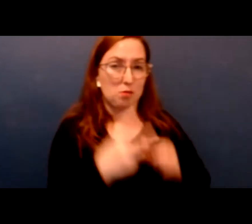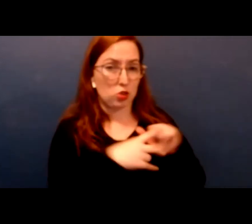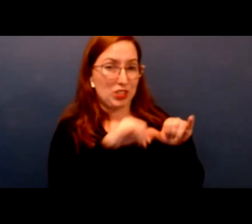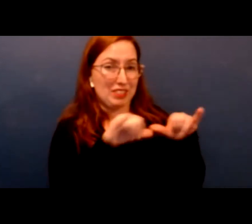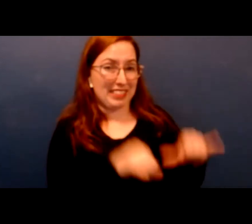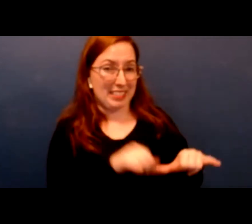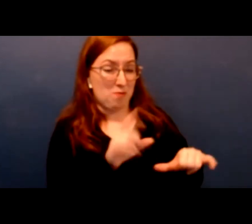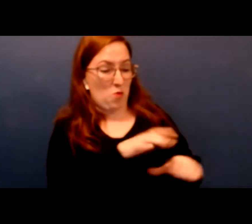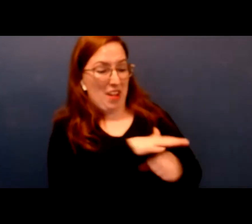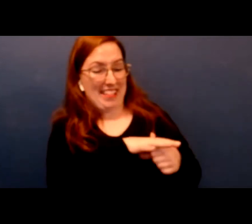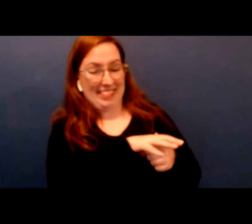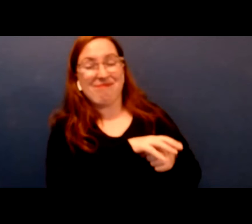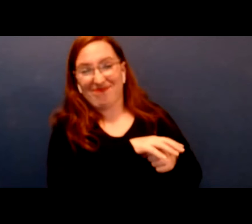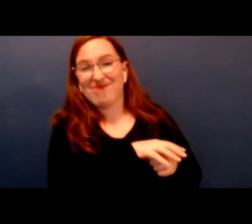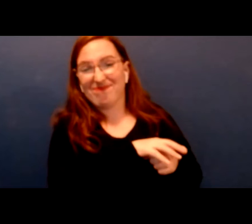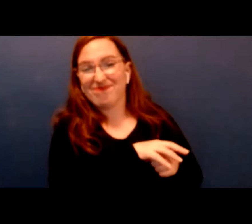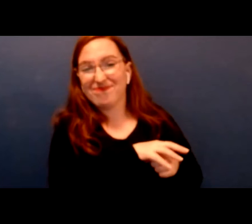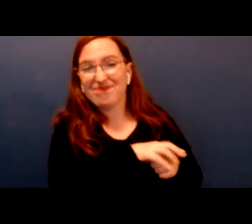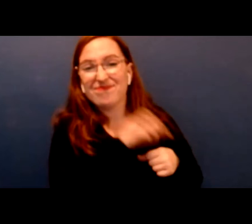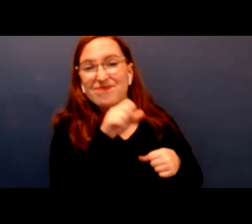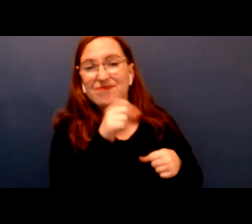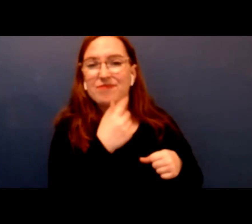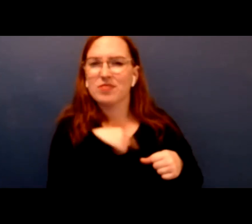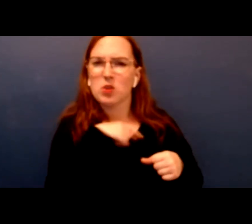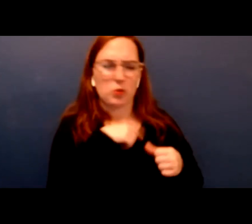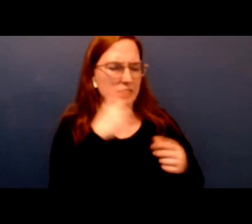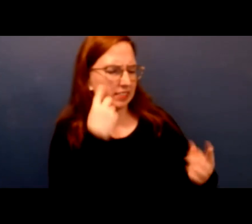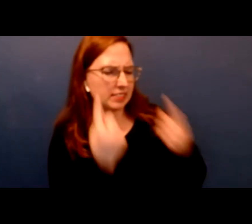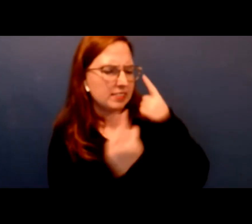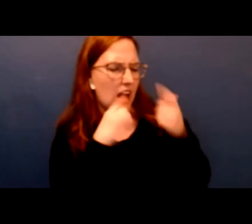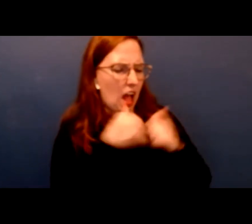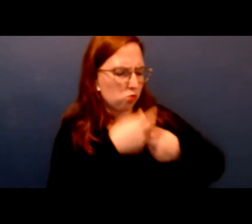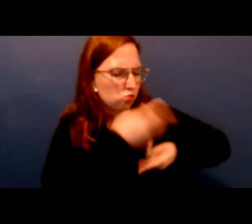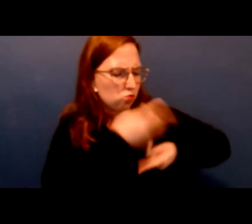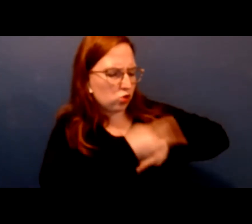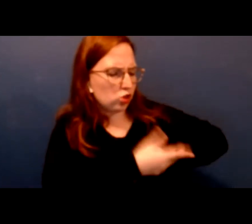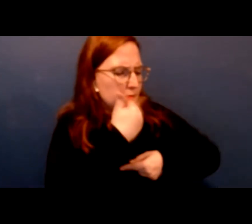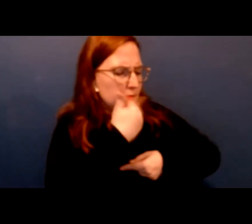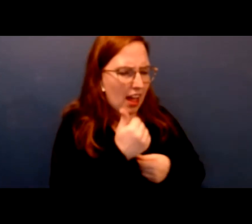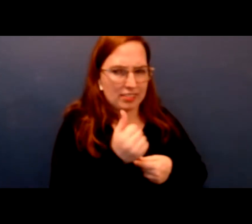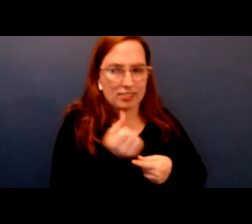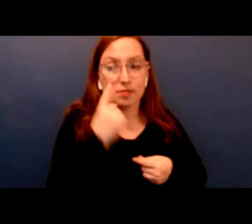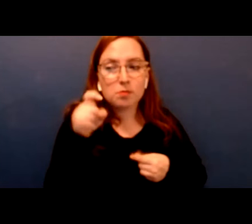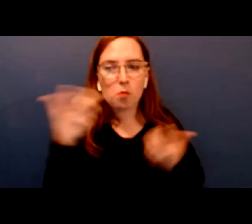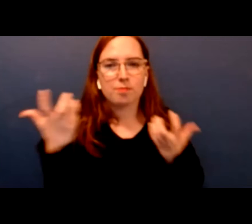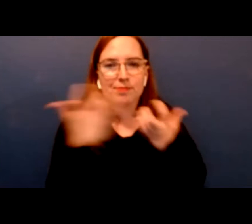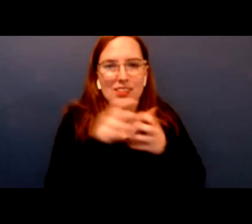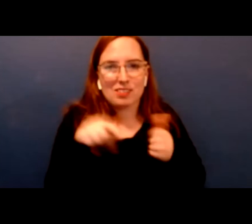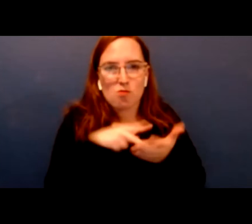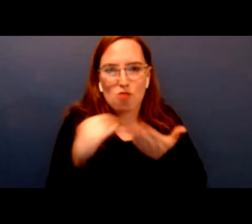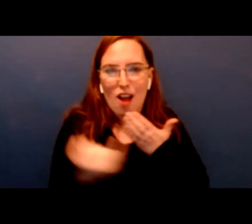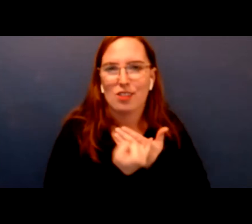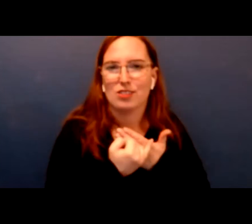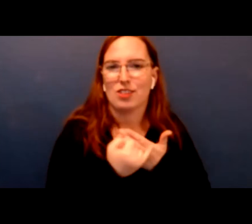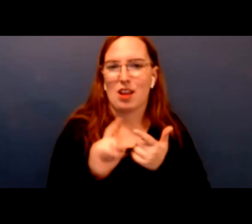what management is best for that area within the work done for this project. And coming up to this project, that